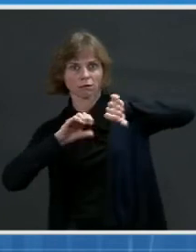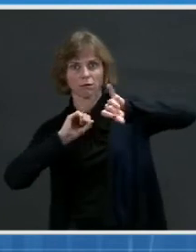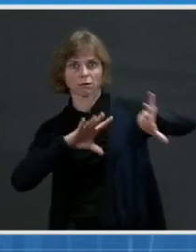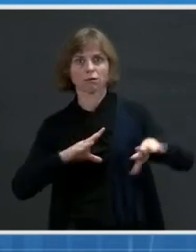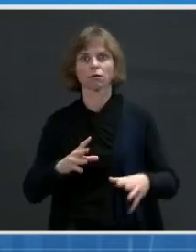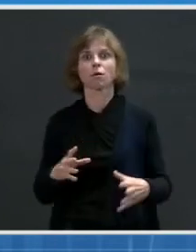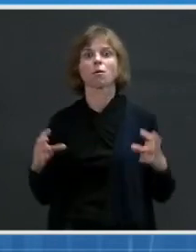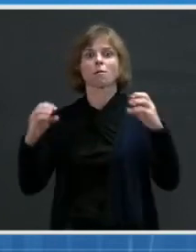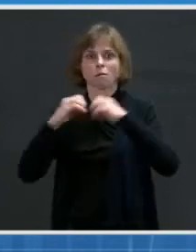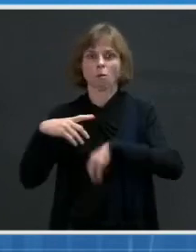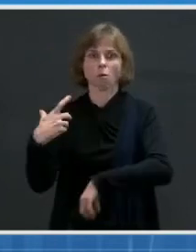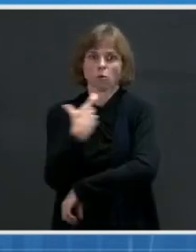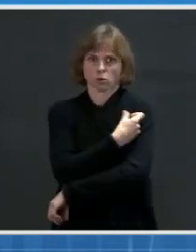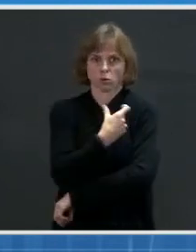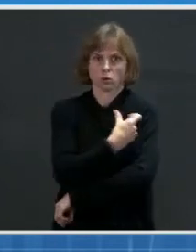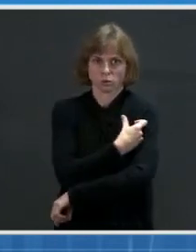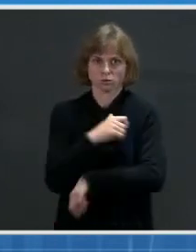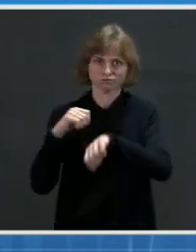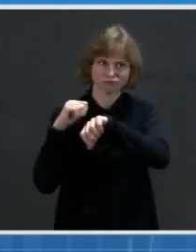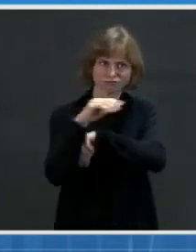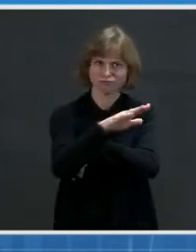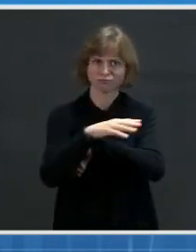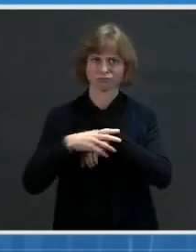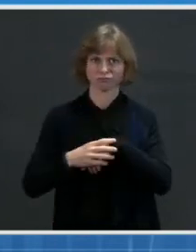Thanks to that and many more,